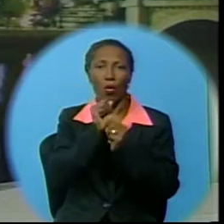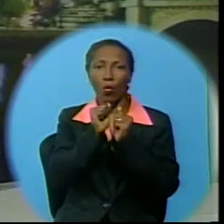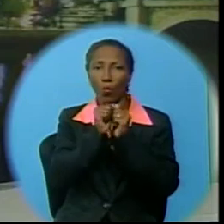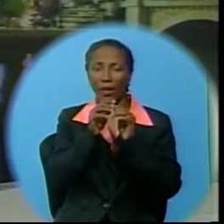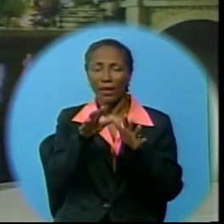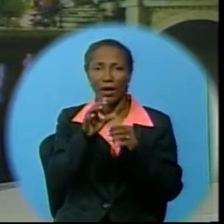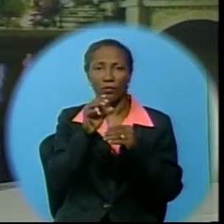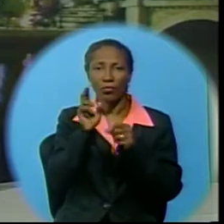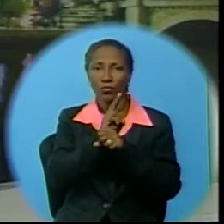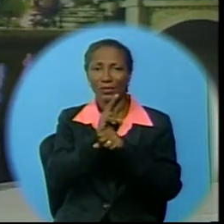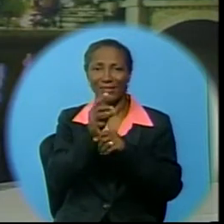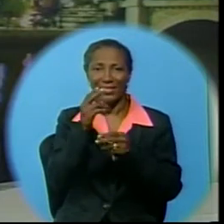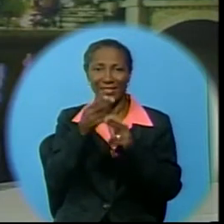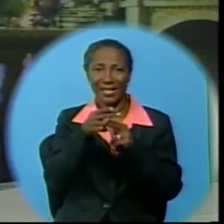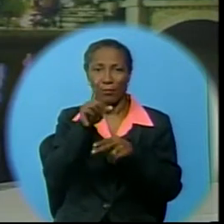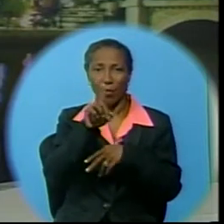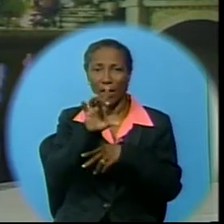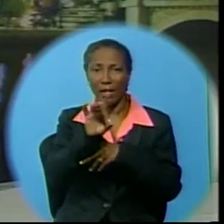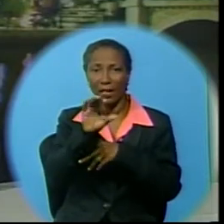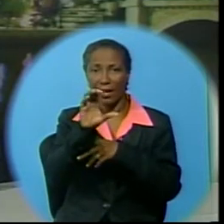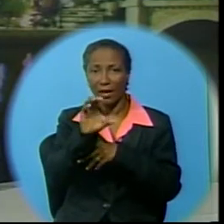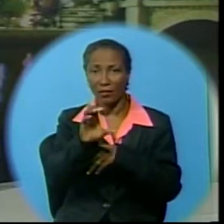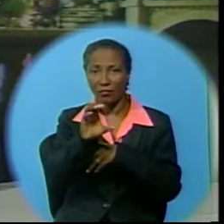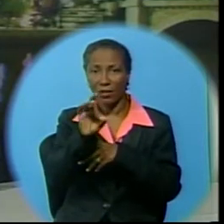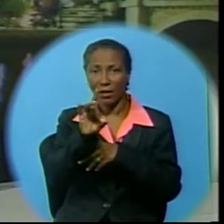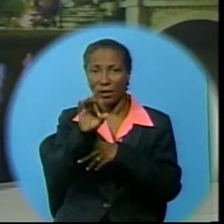1-800-8477 or online at